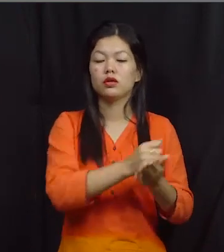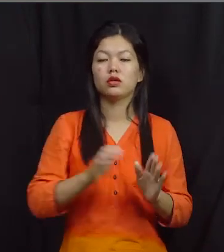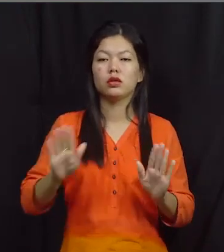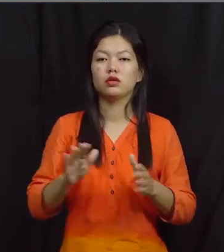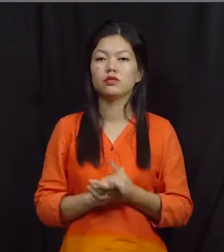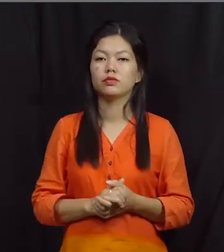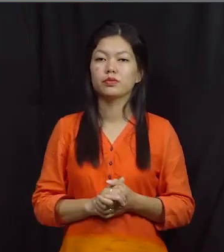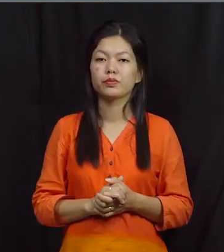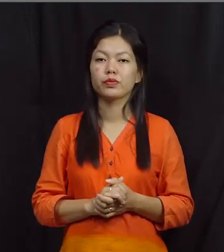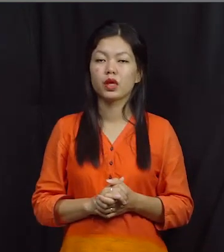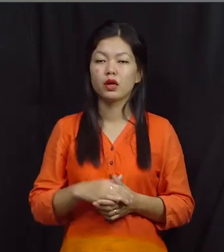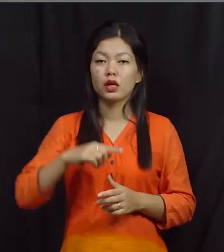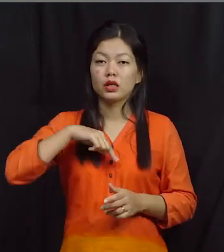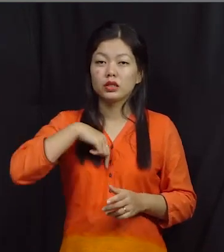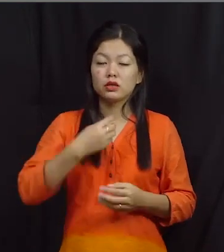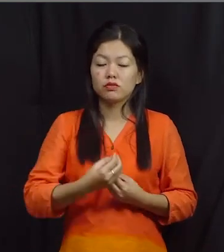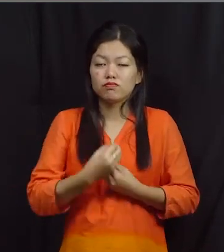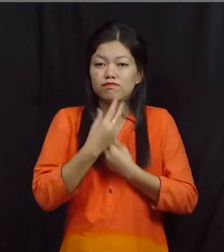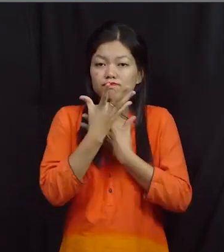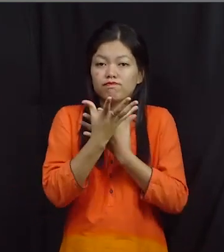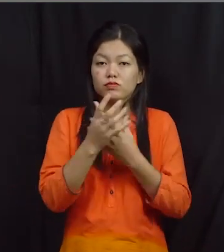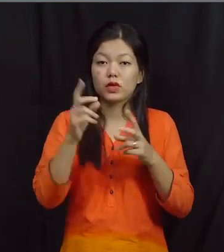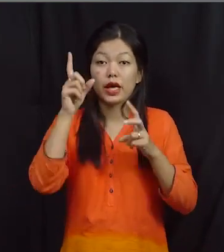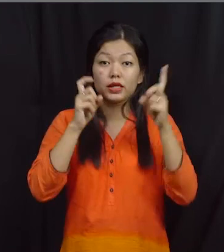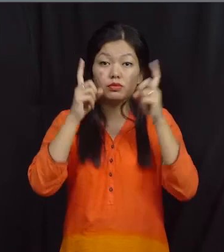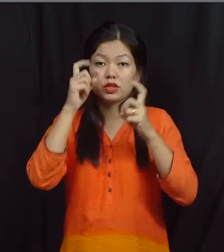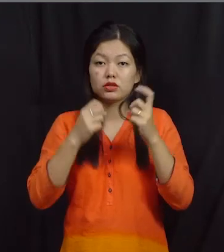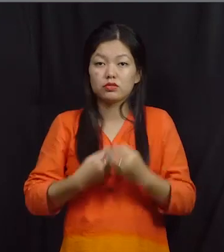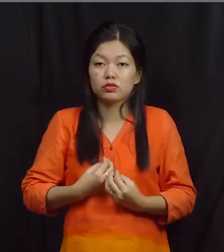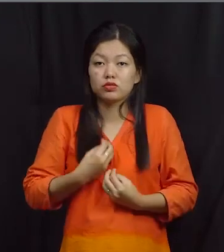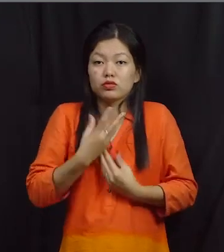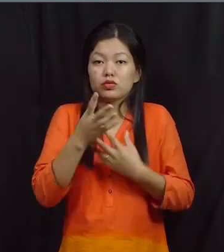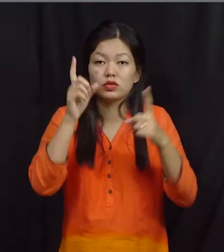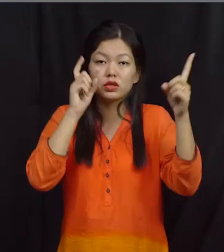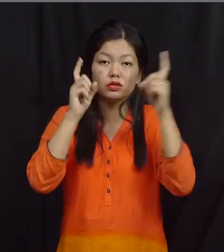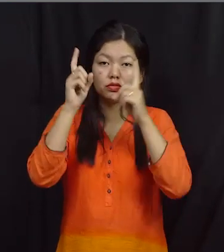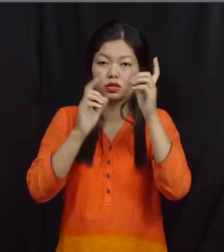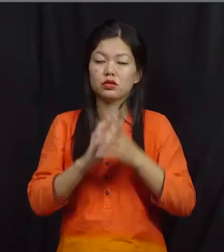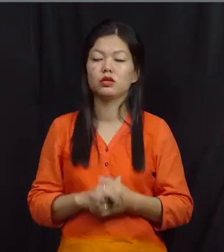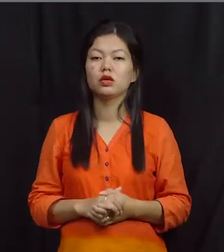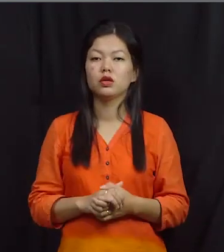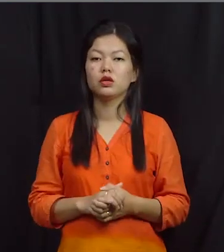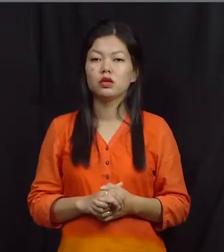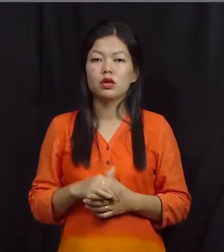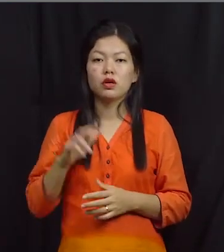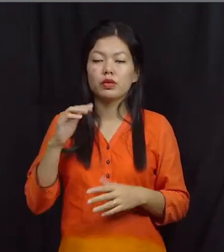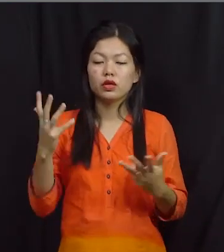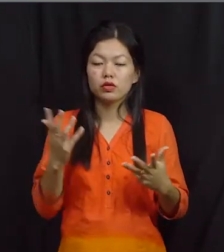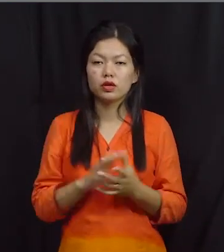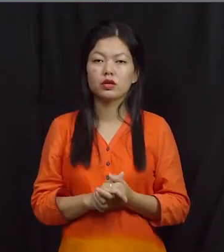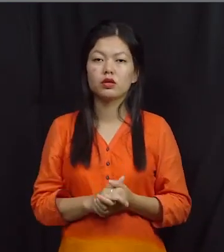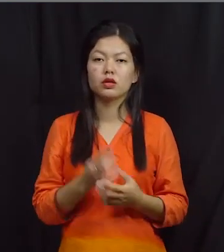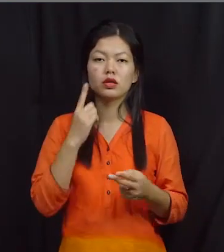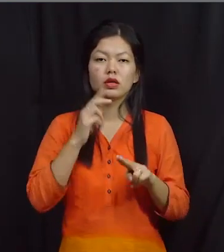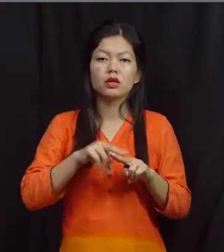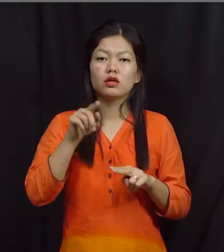be self-expression. So what is self-expression? If you are thinking something, then you express it, right? So